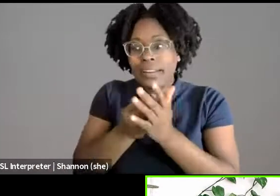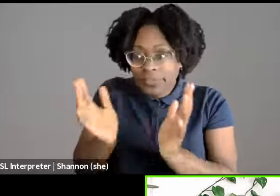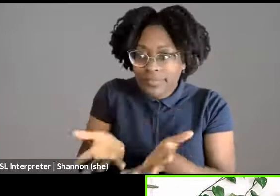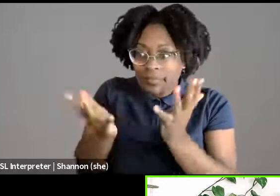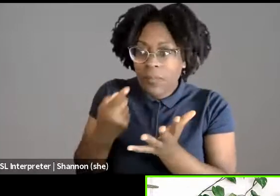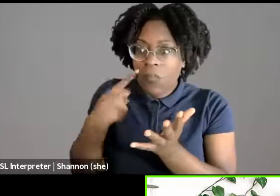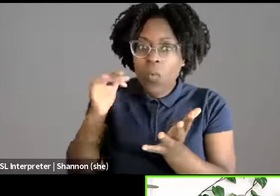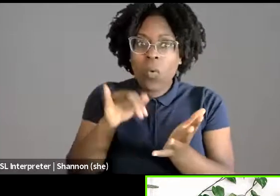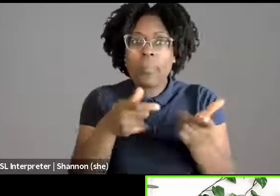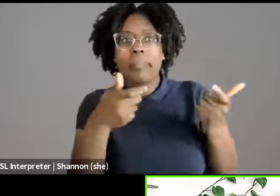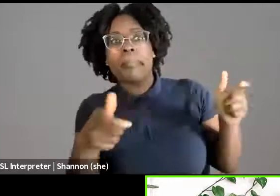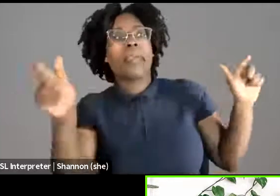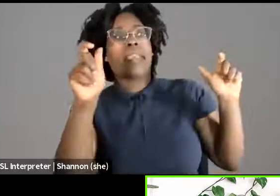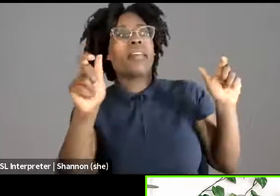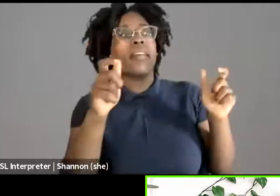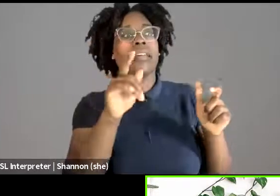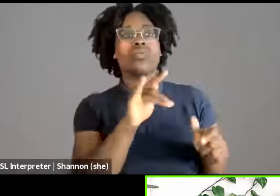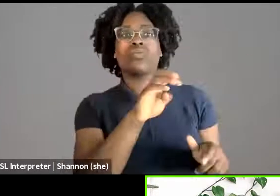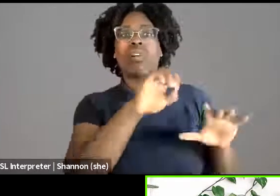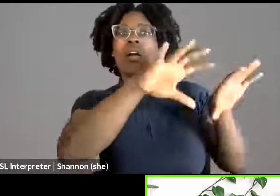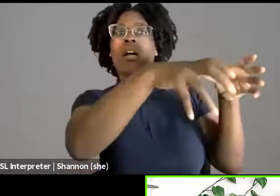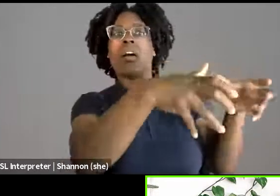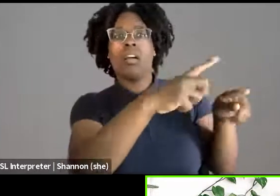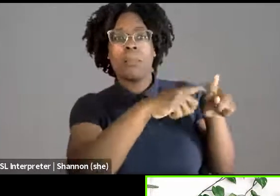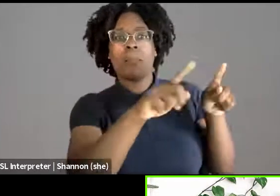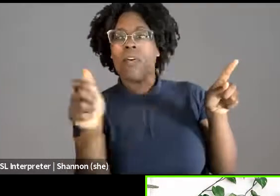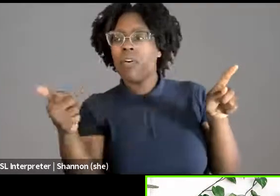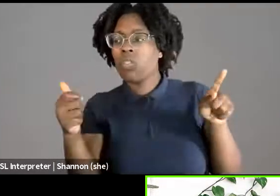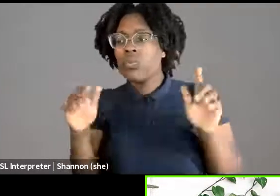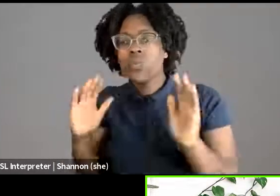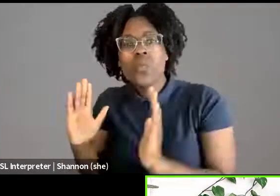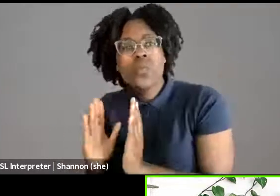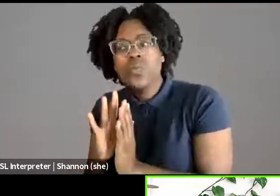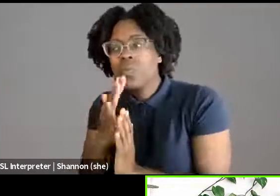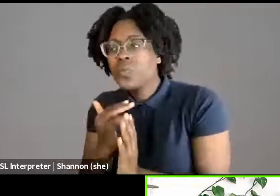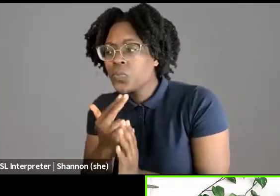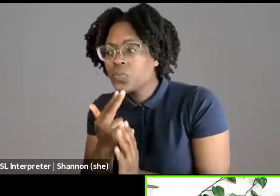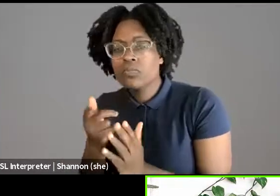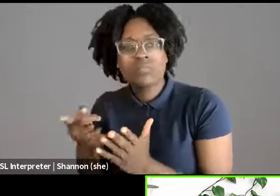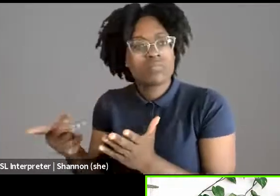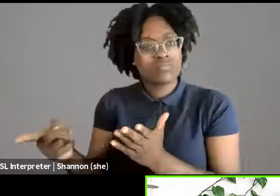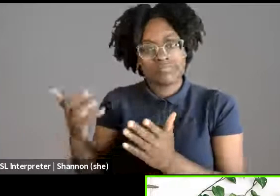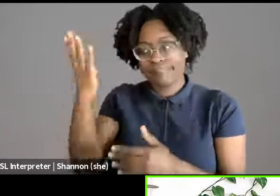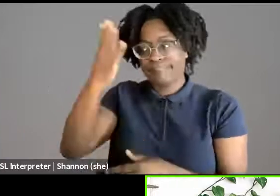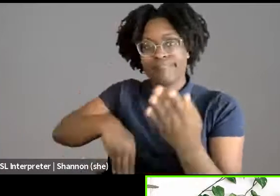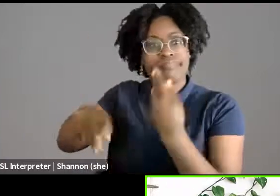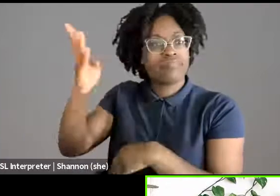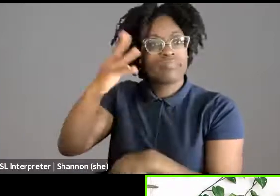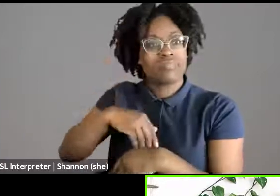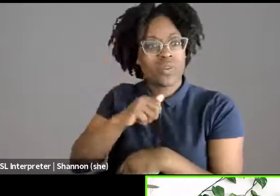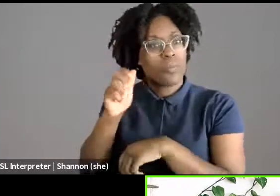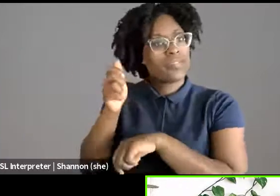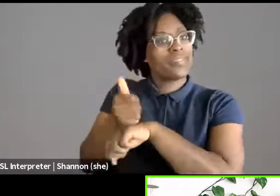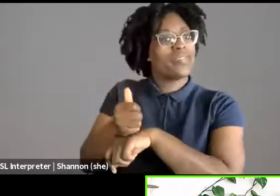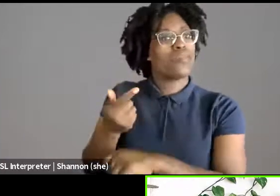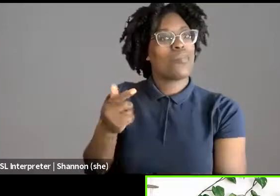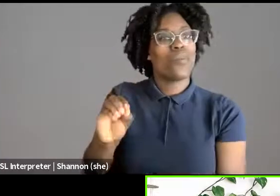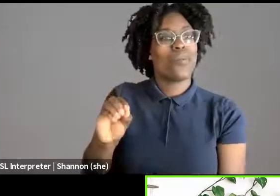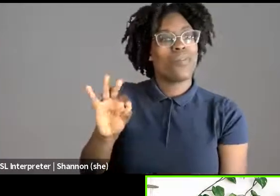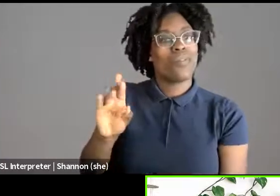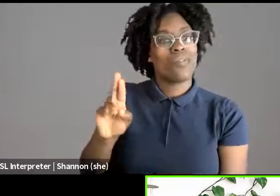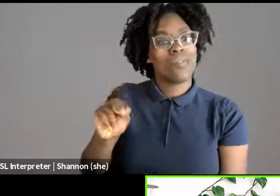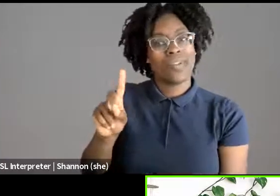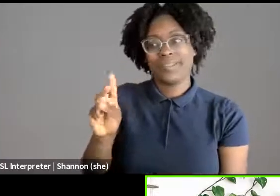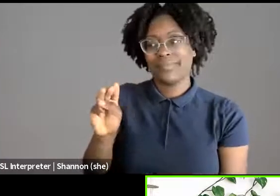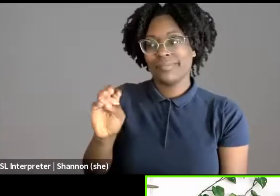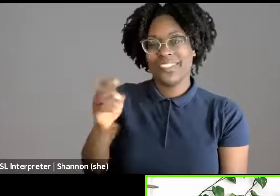rural areas that don't get as much support. There's also unrecognized tribes, as I mentioned earlier. The Ohlone are not a federally or